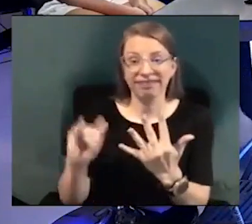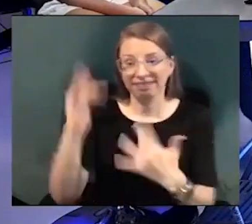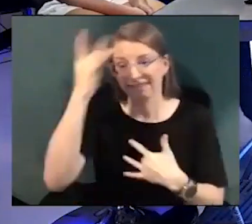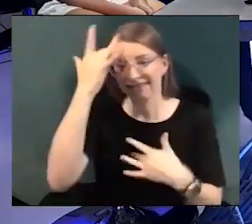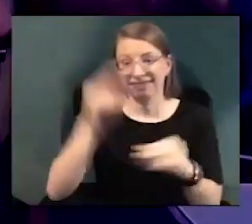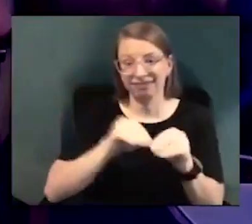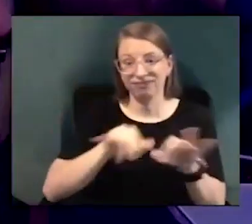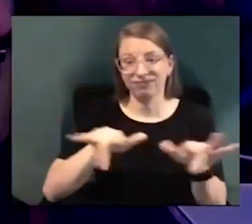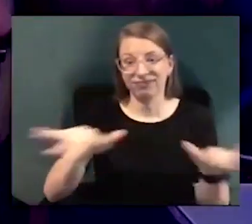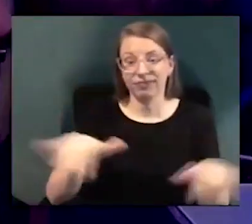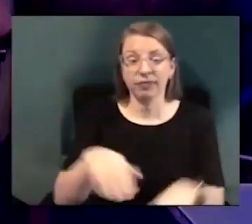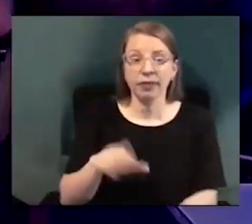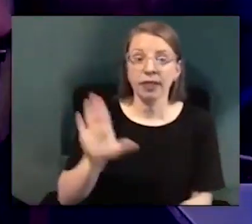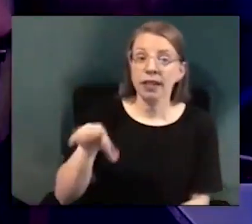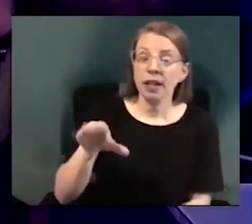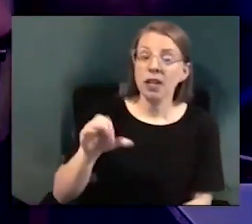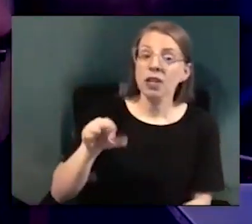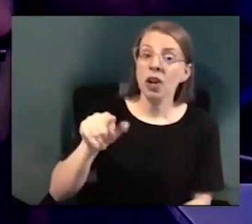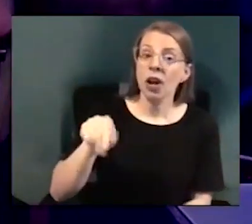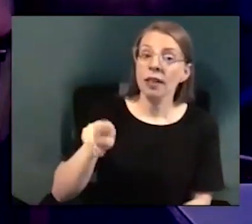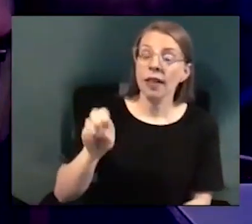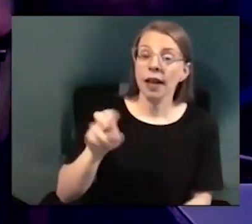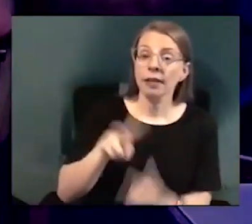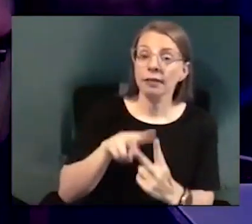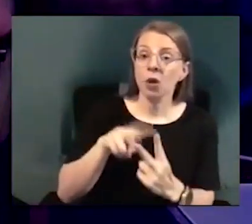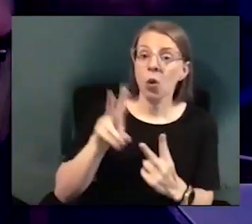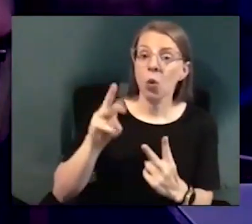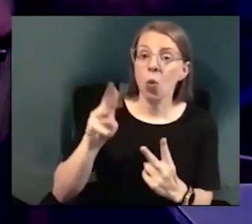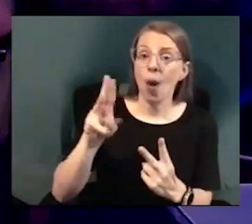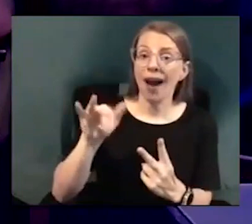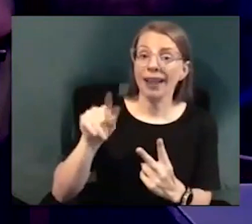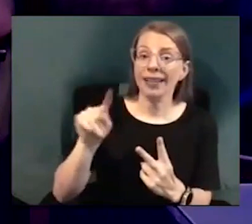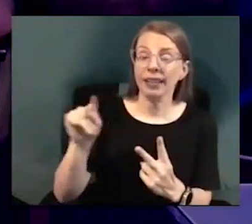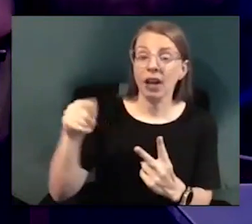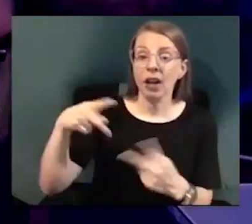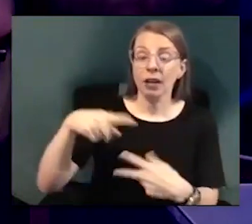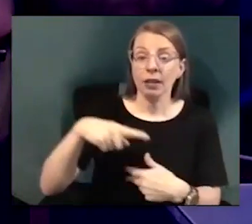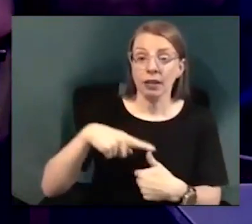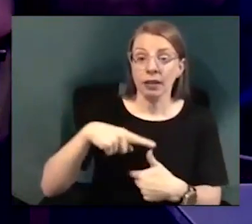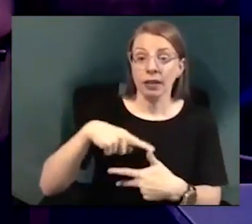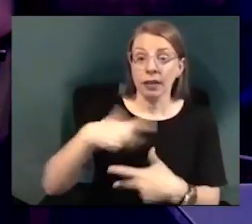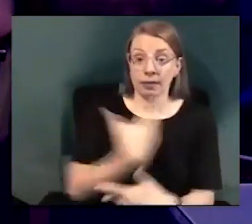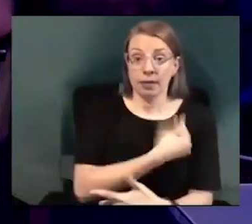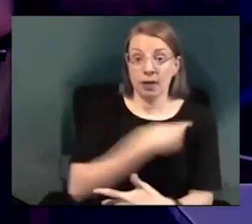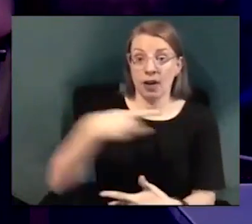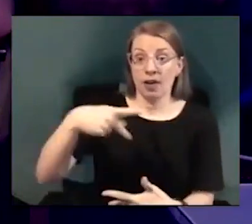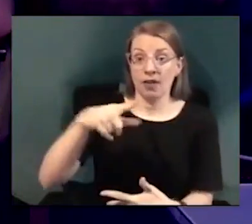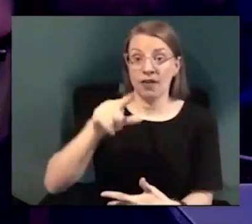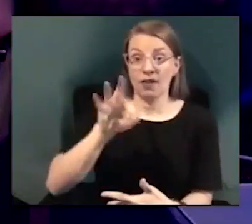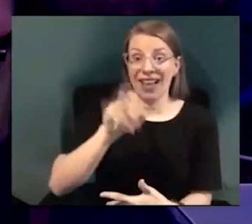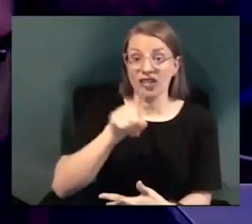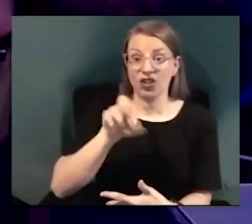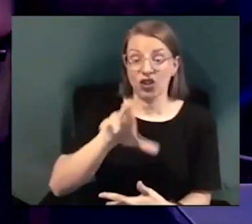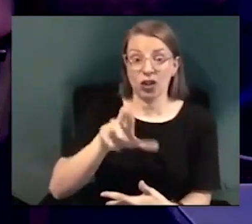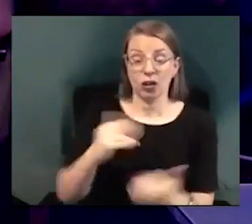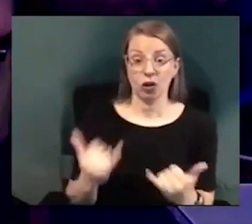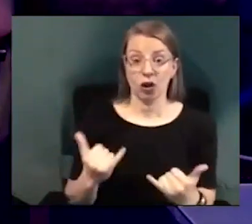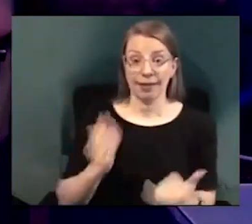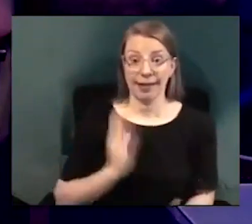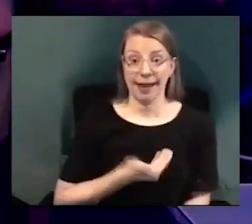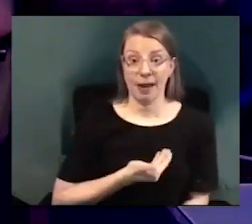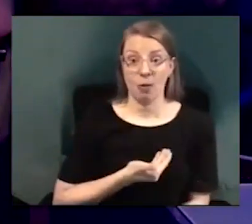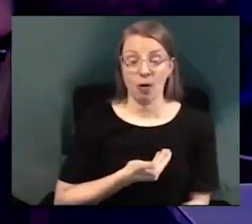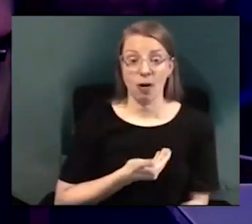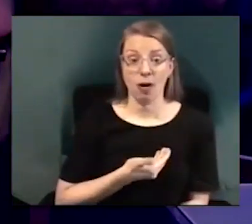too, Caroline and Wyatt are getting the Pfizer Alright. vaccine Okay, this so morning, we'll which get is to that. currently That's our vaccine